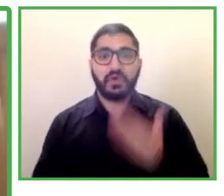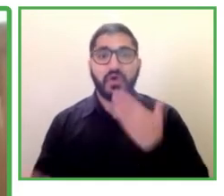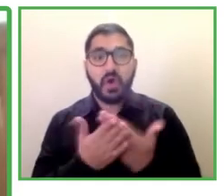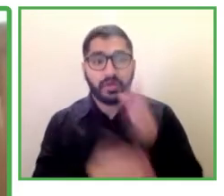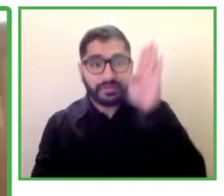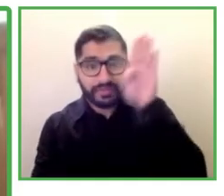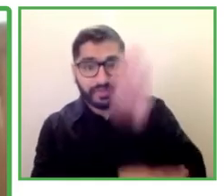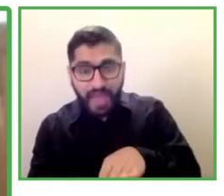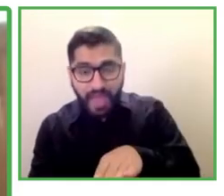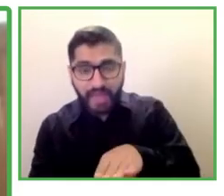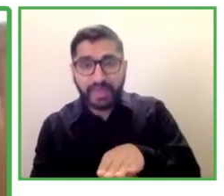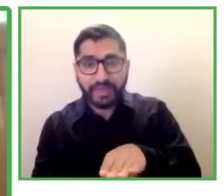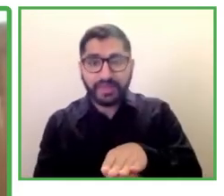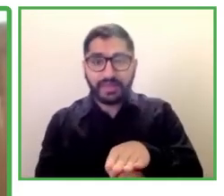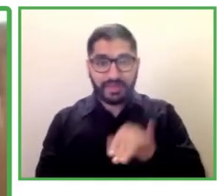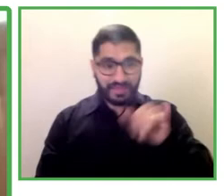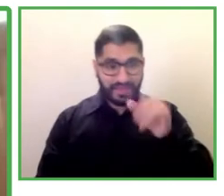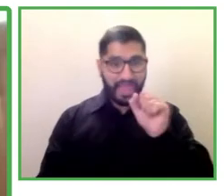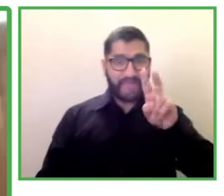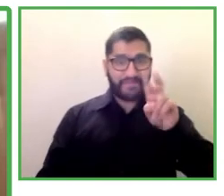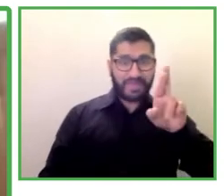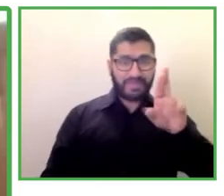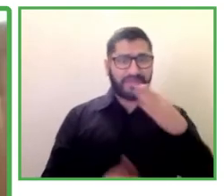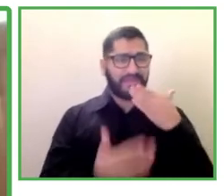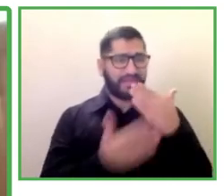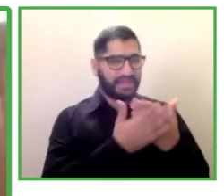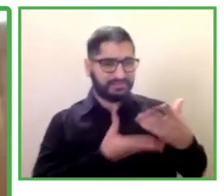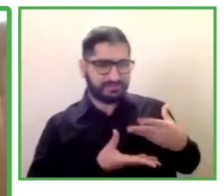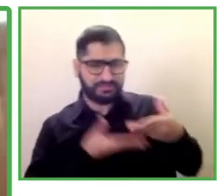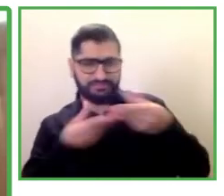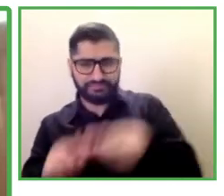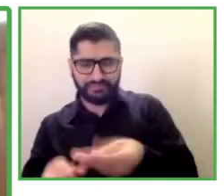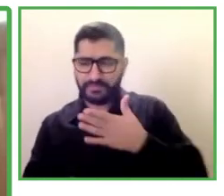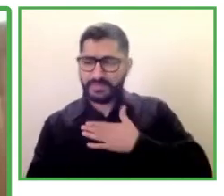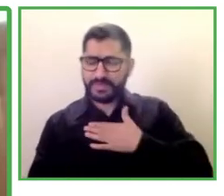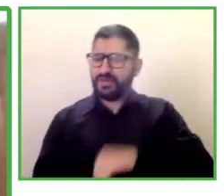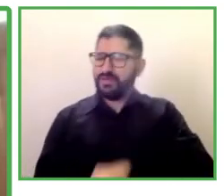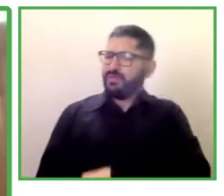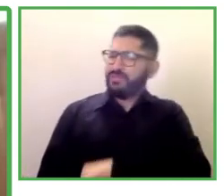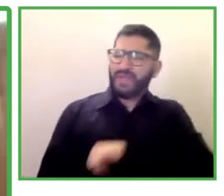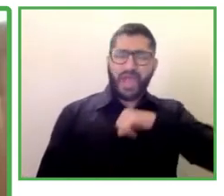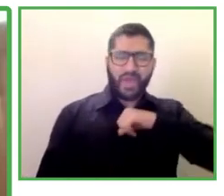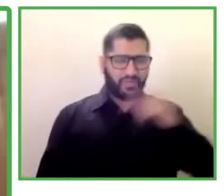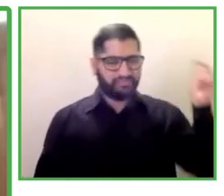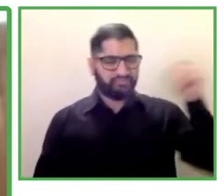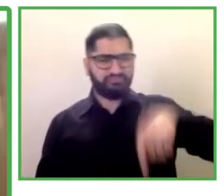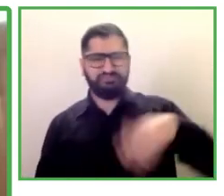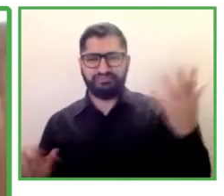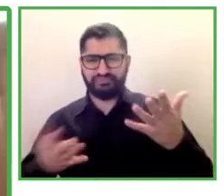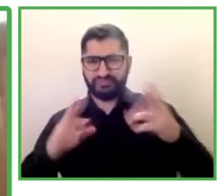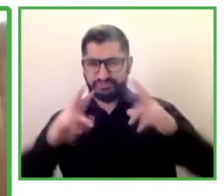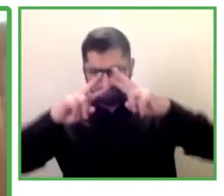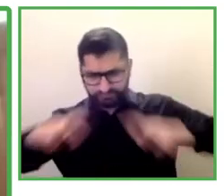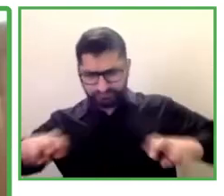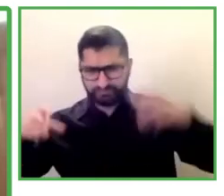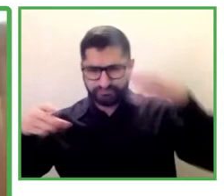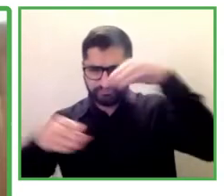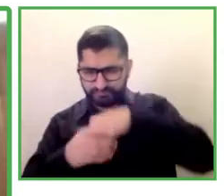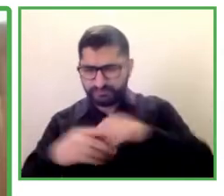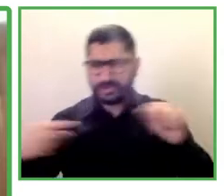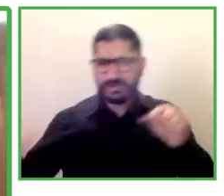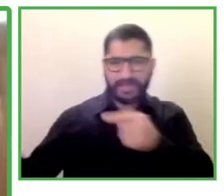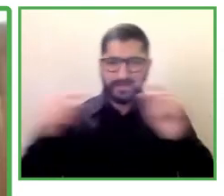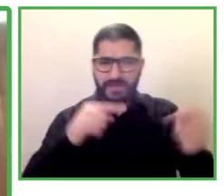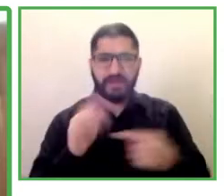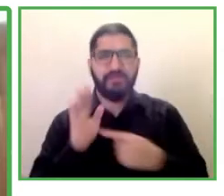Good afternoon. Thank you very much, Javier, for your presentation. And it is really a great pleasure for me to be able to intervene in this session. And I'm doing